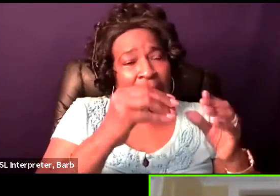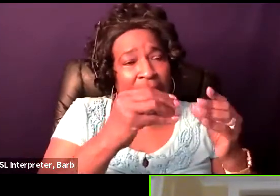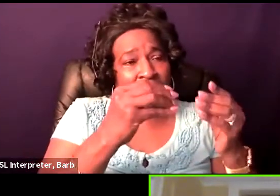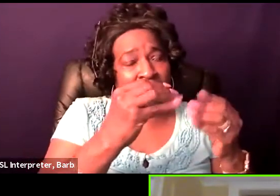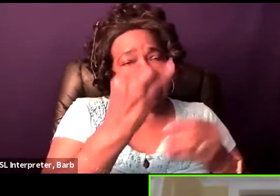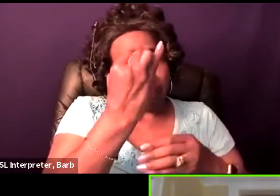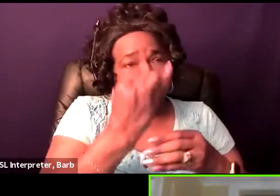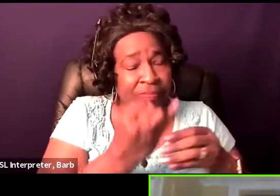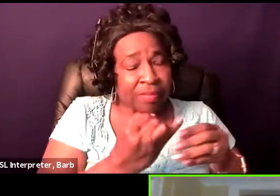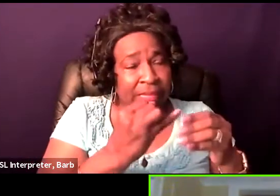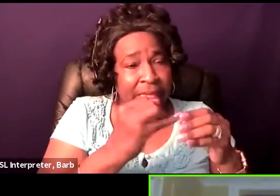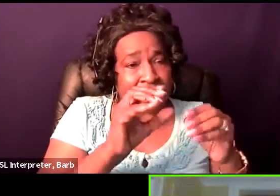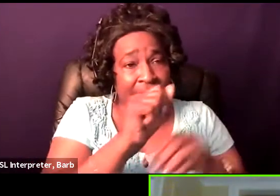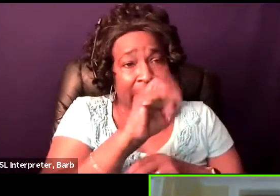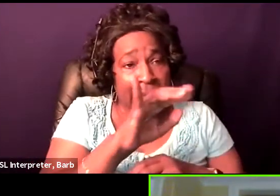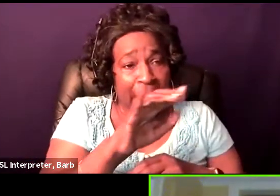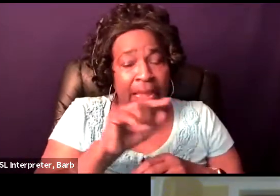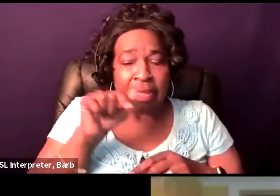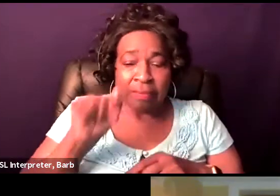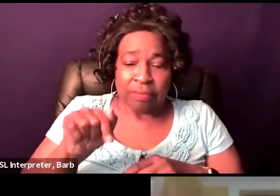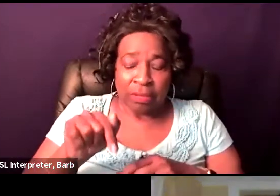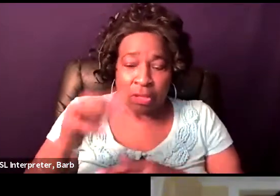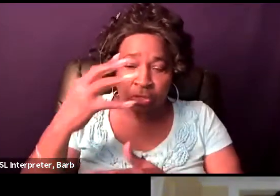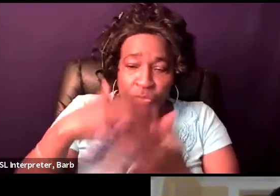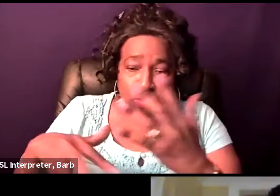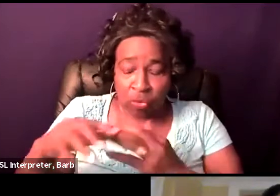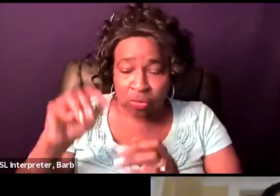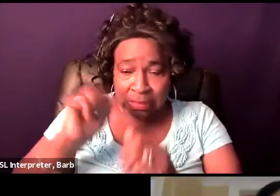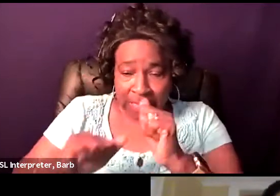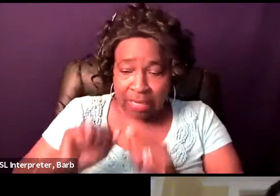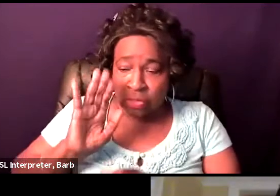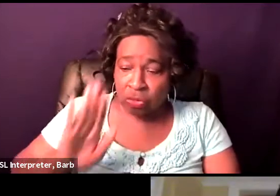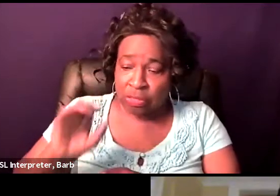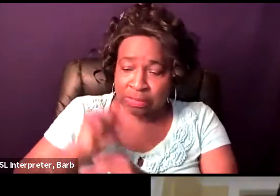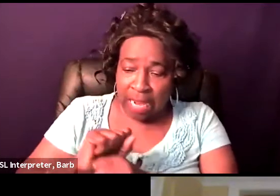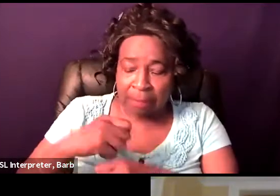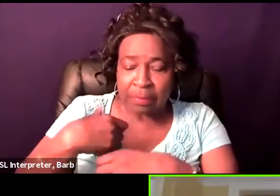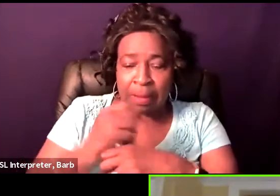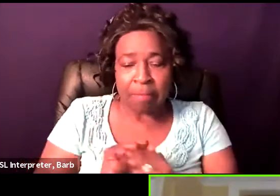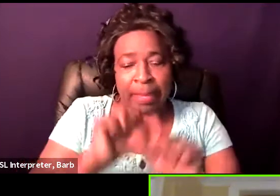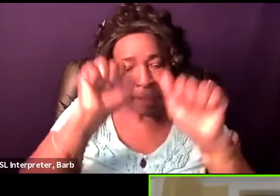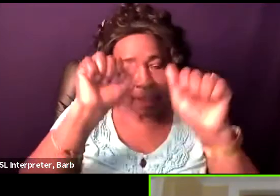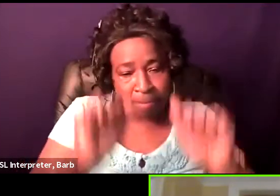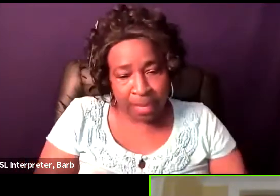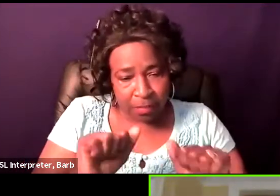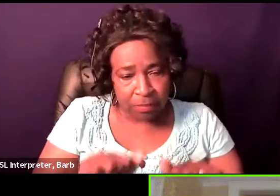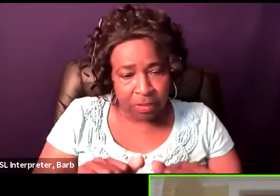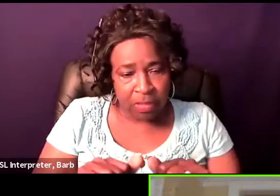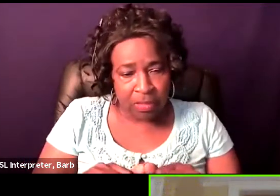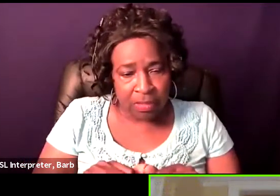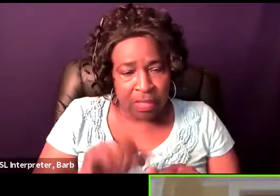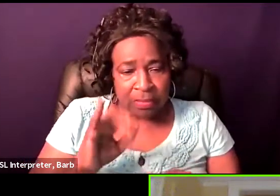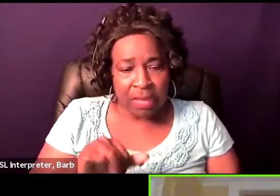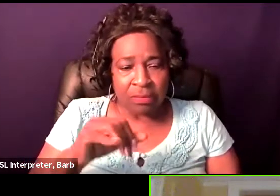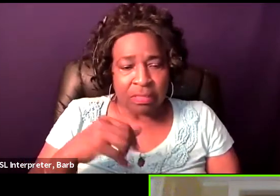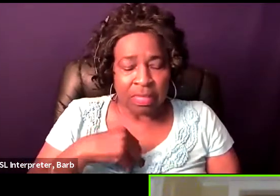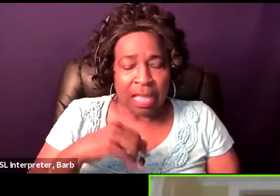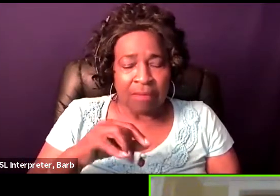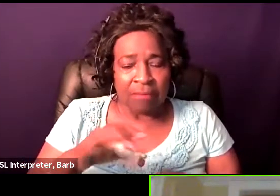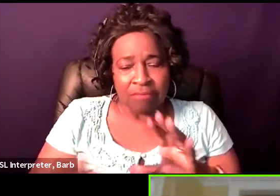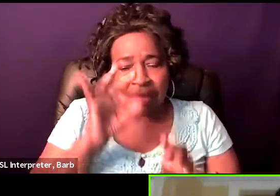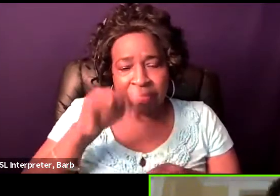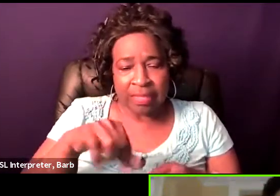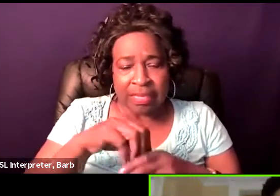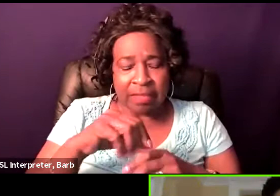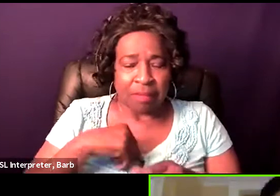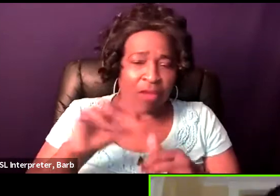scientists' job is to make it possible in some kind of way. So that's a very idealistic. I'm also in my first year, so I'm still